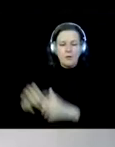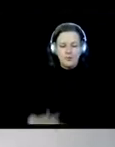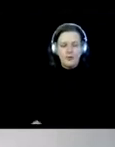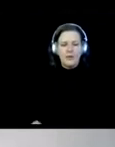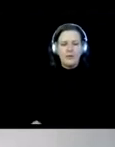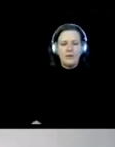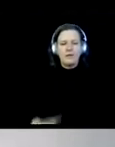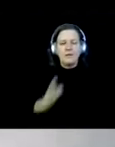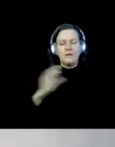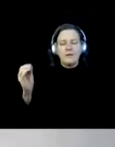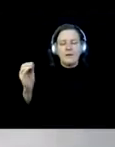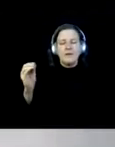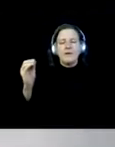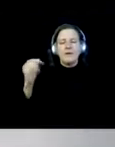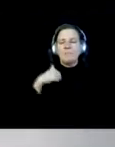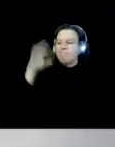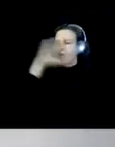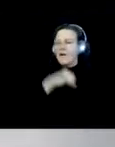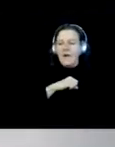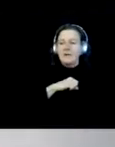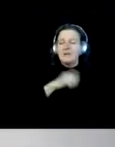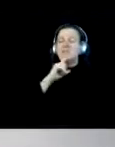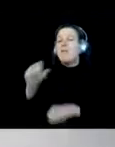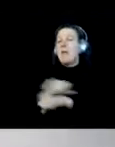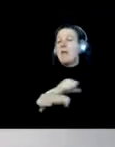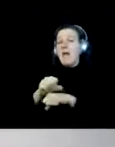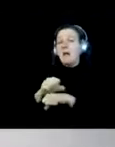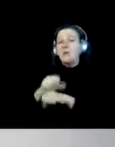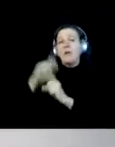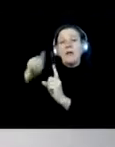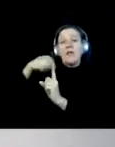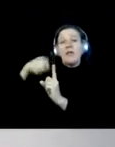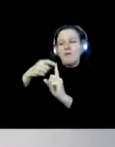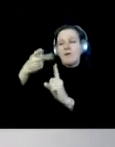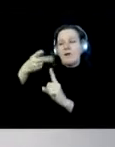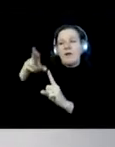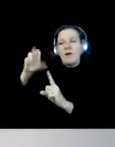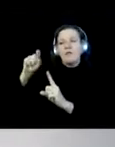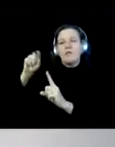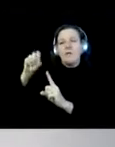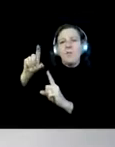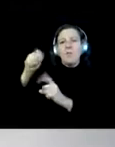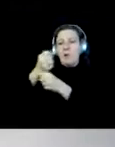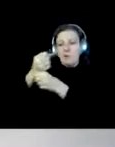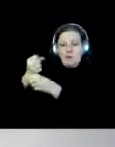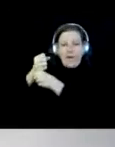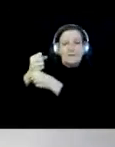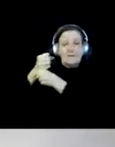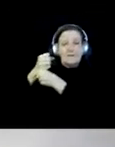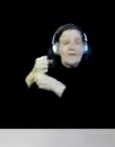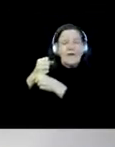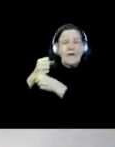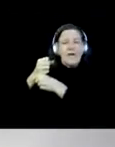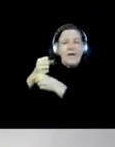And I guess, and then actually the footage from the protest, I kept taking in and putting out, taking out and putting in and taking in and putting